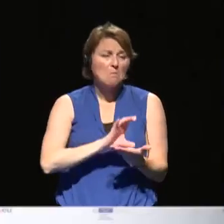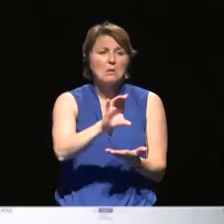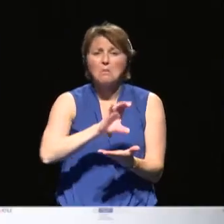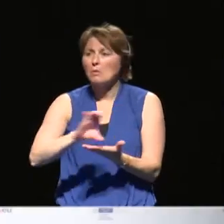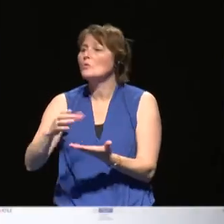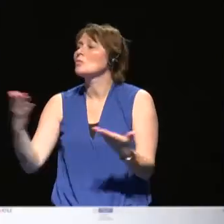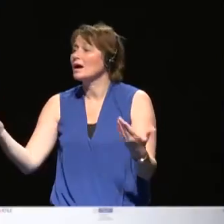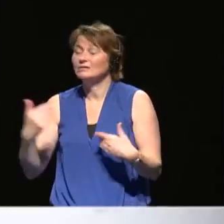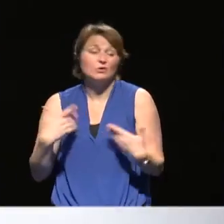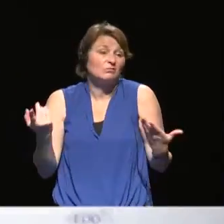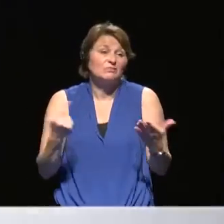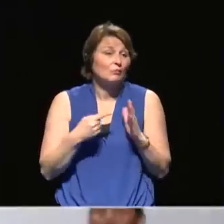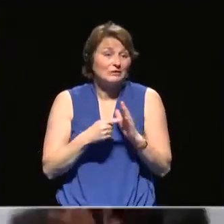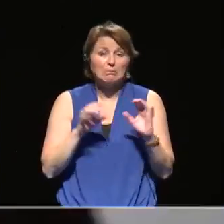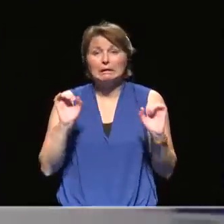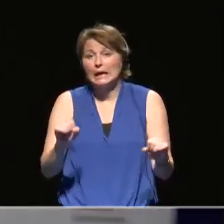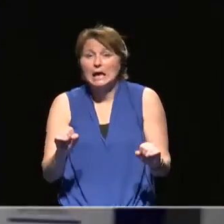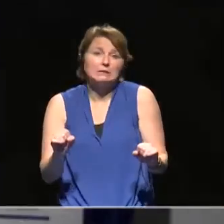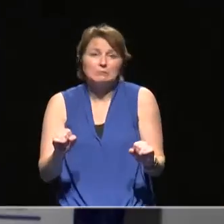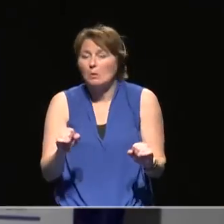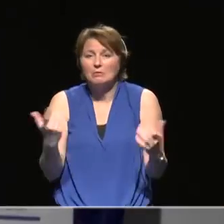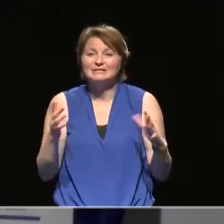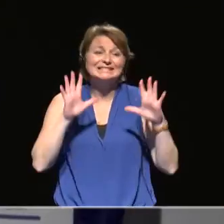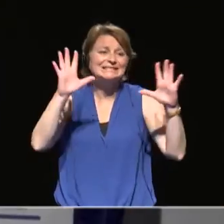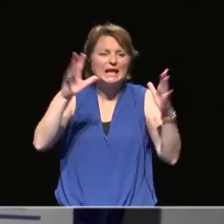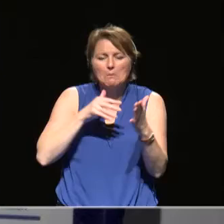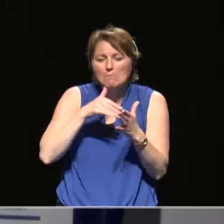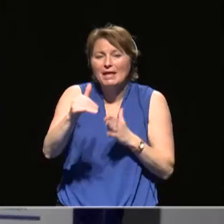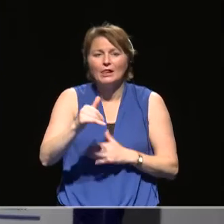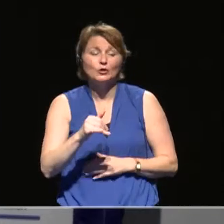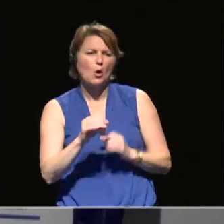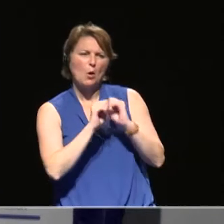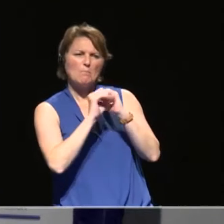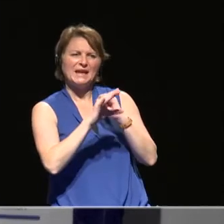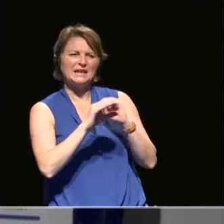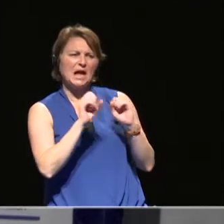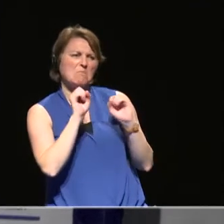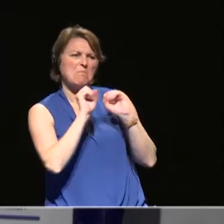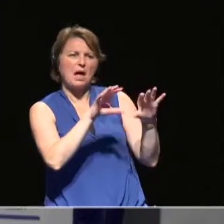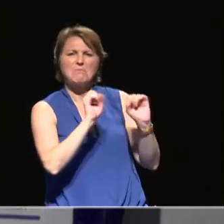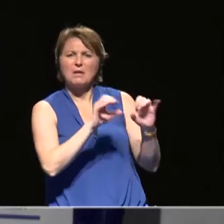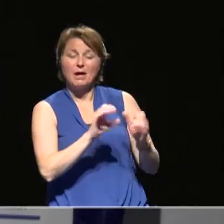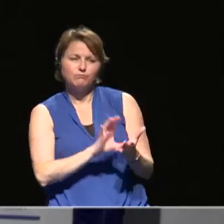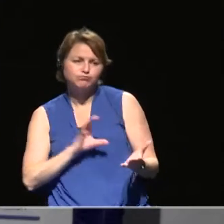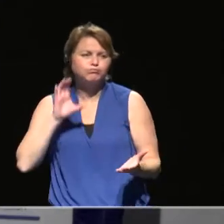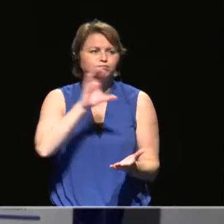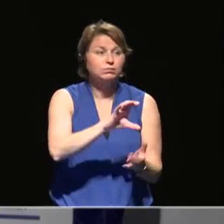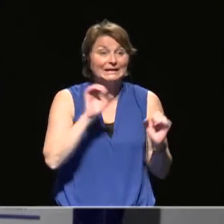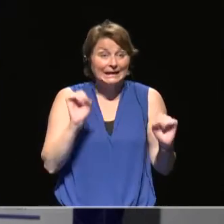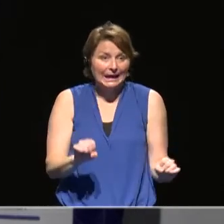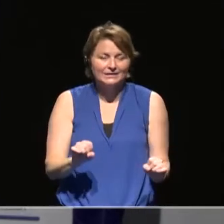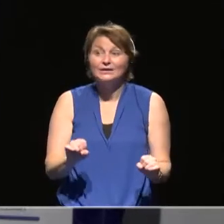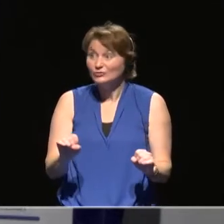million reais in advertisements and so on, and so as is being done in